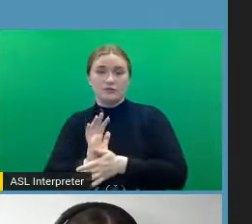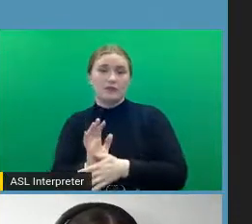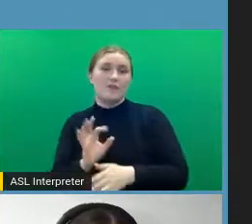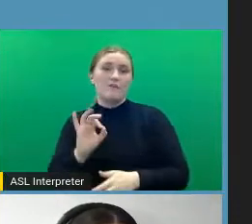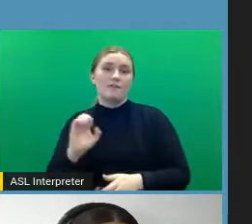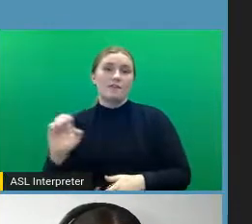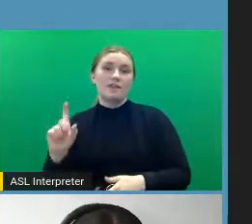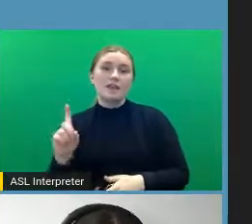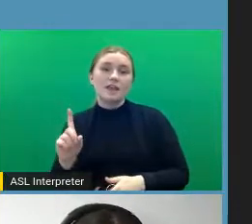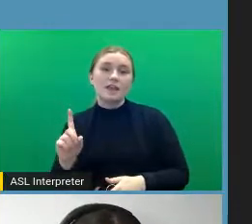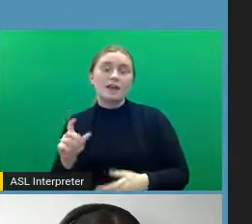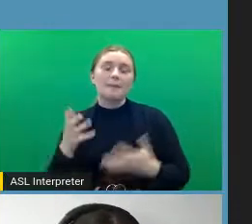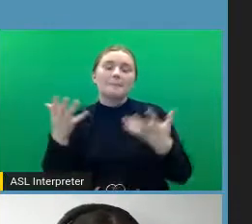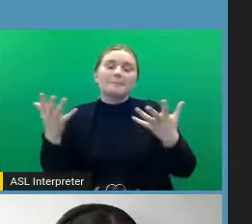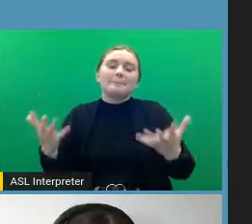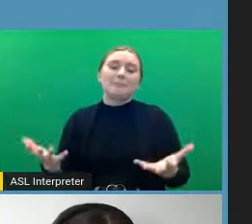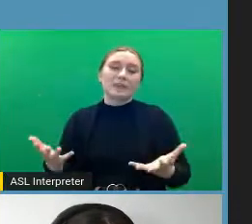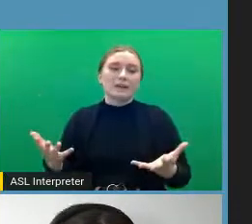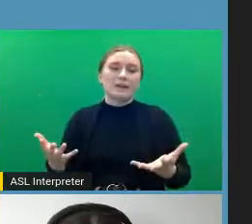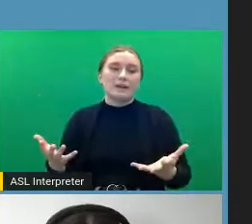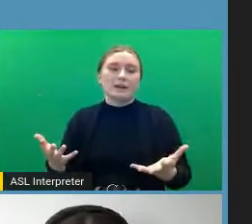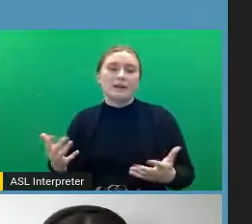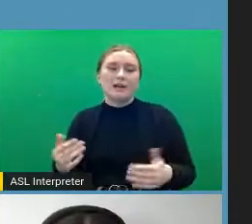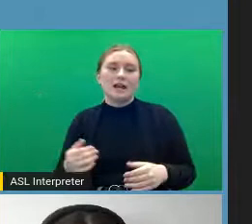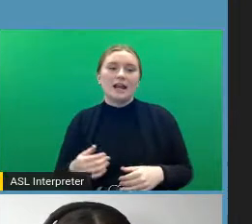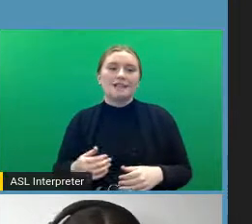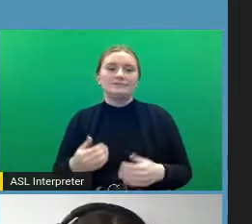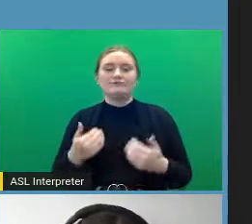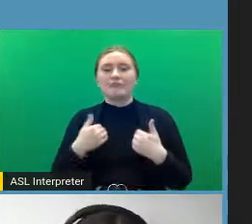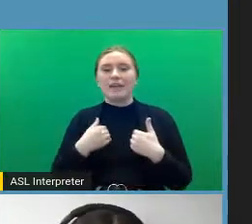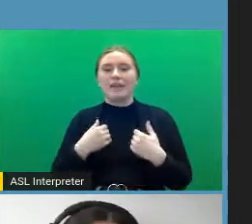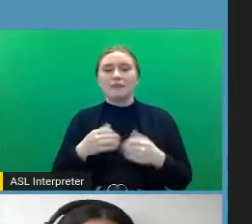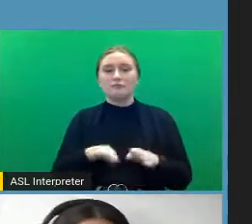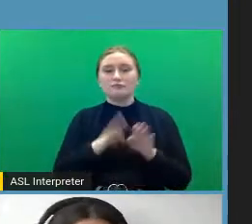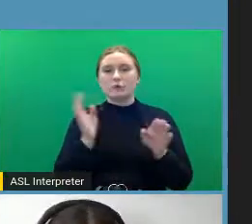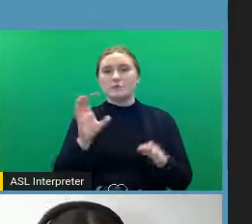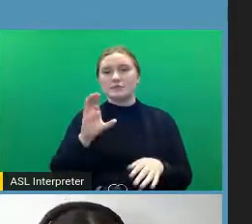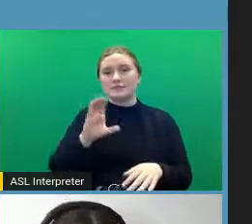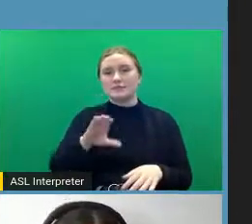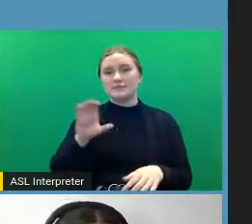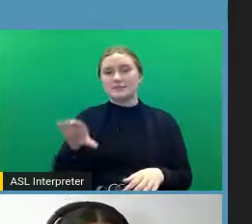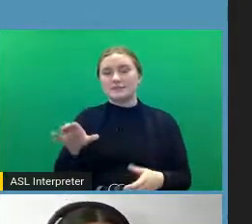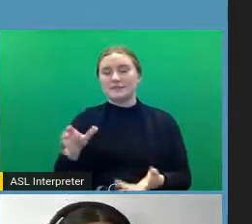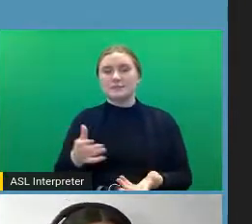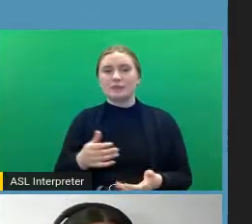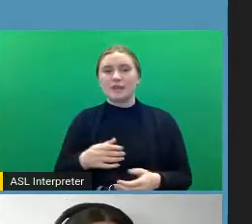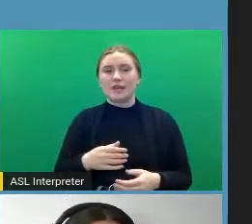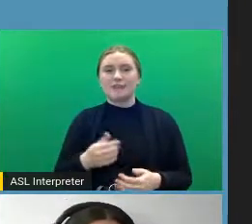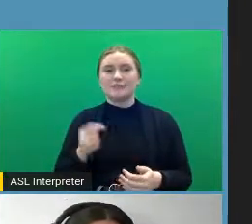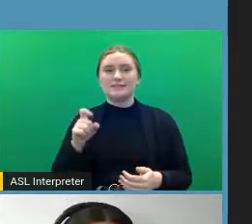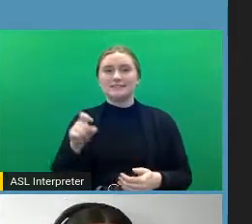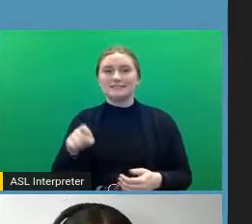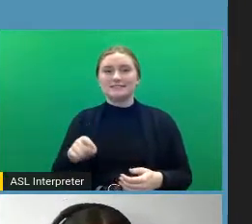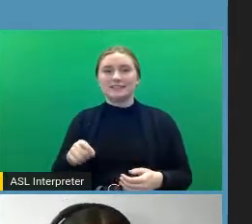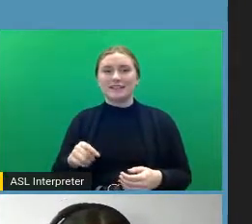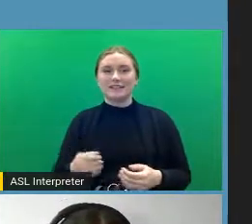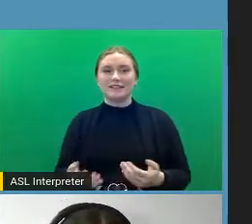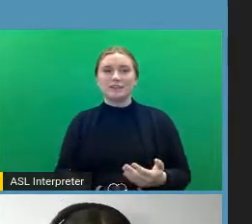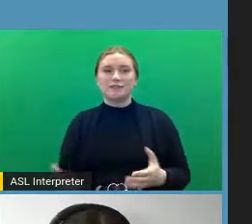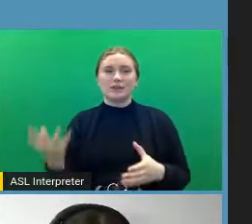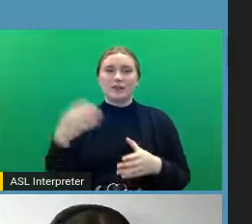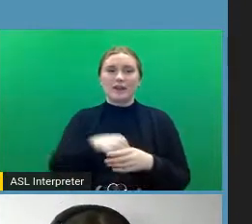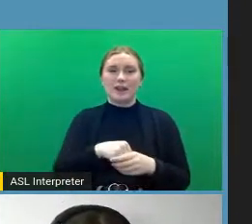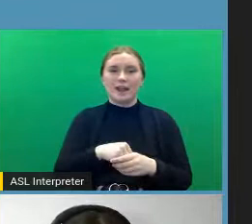player, but frequently it will need to be just like open captions for in-gallery. It will need to be burned into the video. That can be done